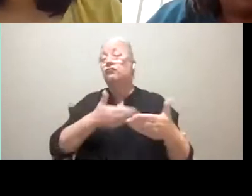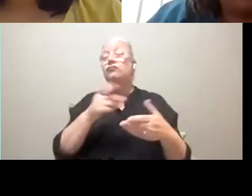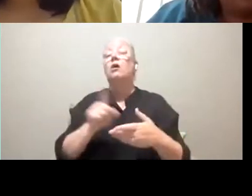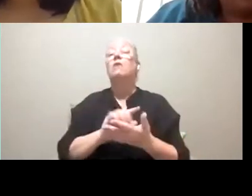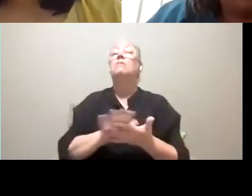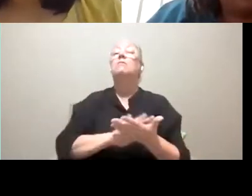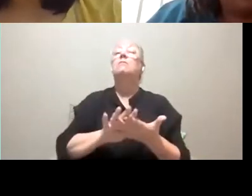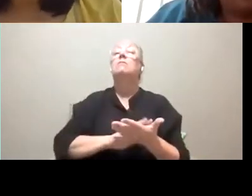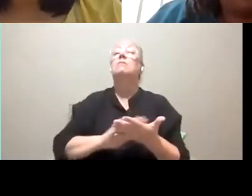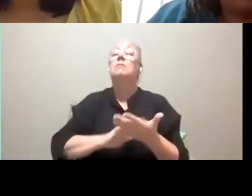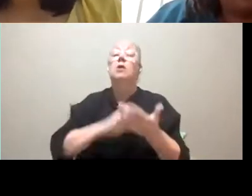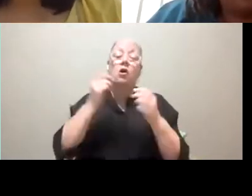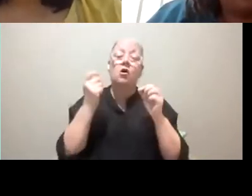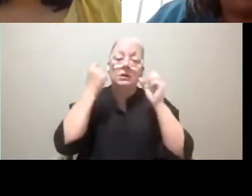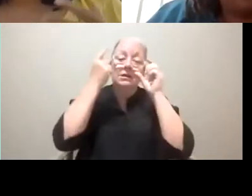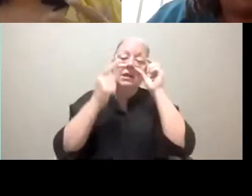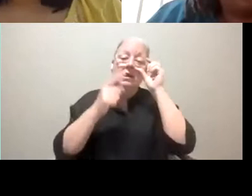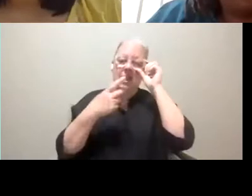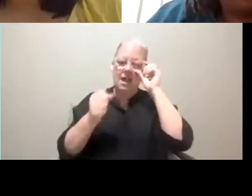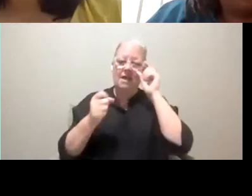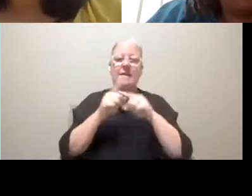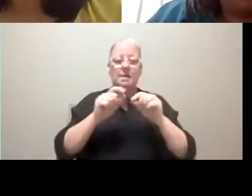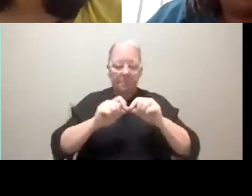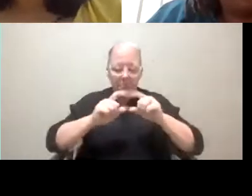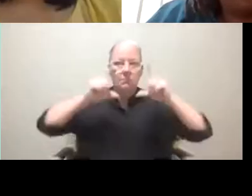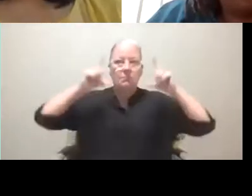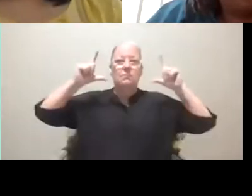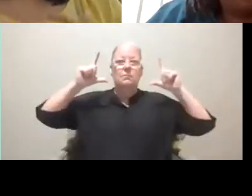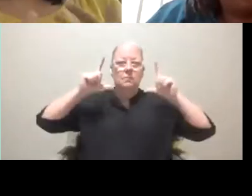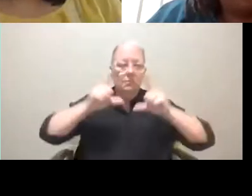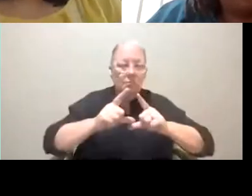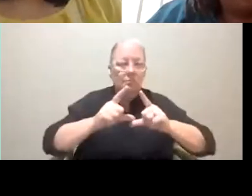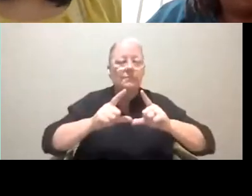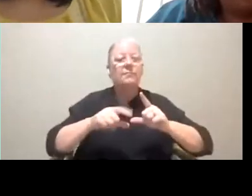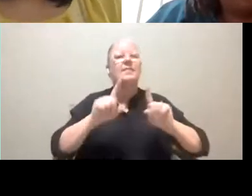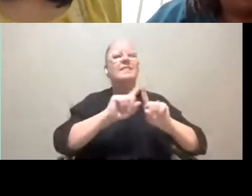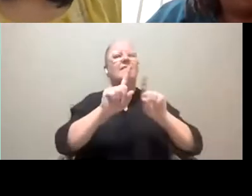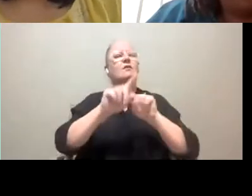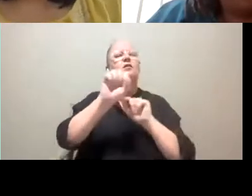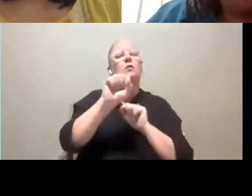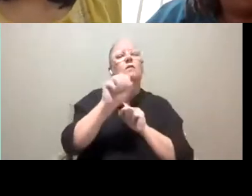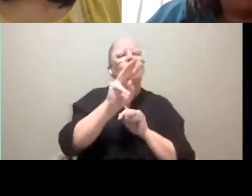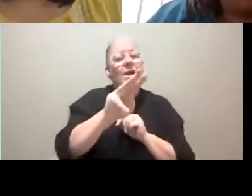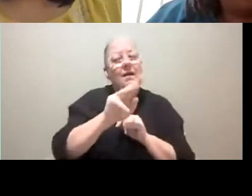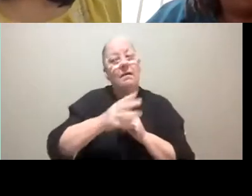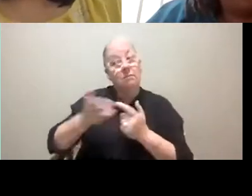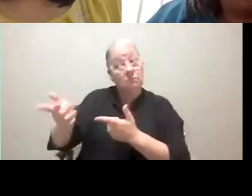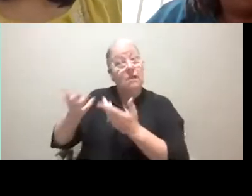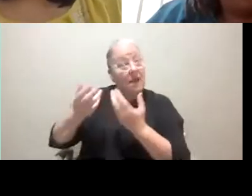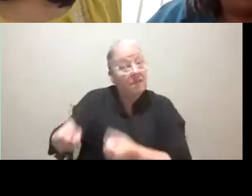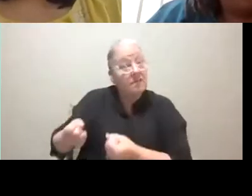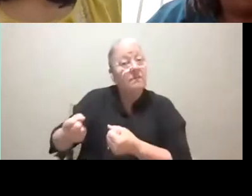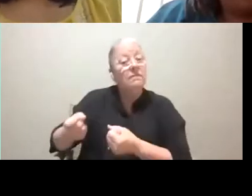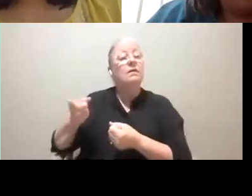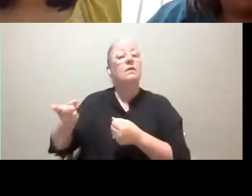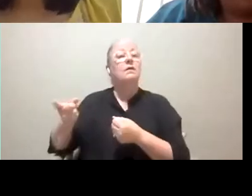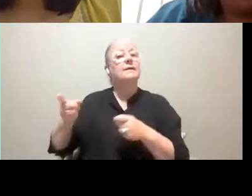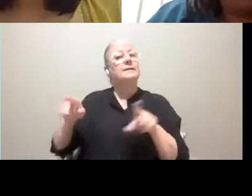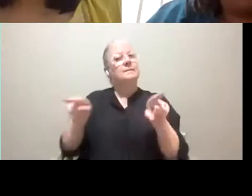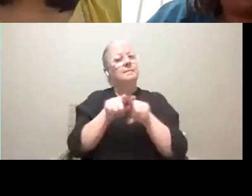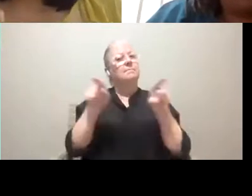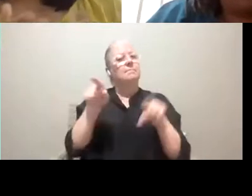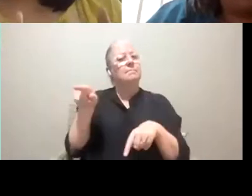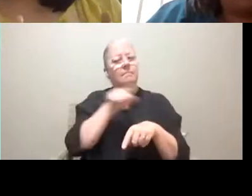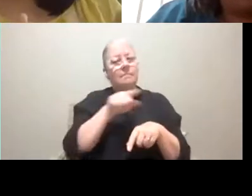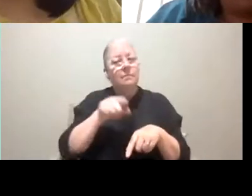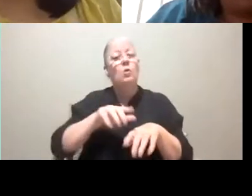various screen readers, softwares that we need to ensure that they have. If they don't have, we need to ensure that there are audios